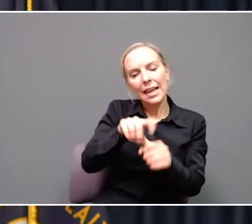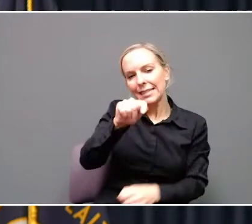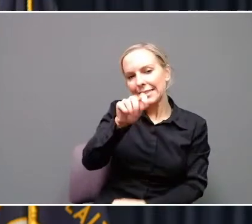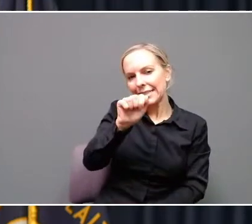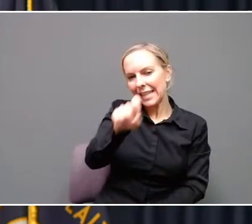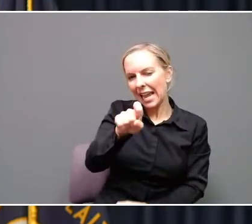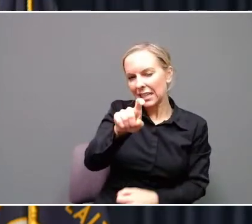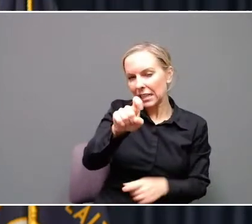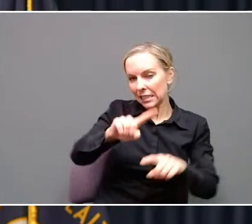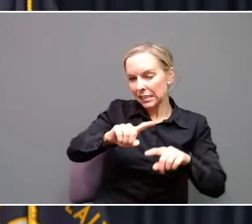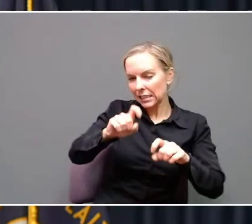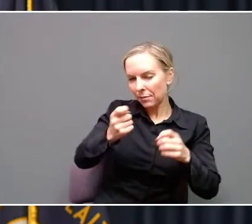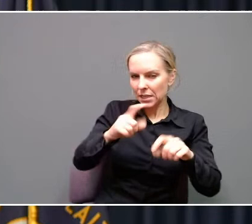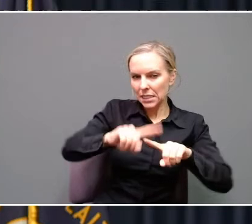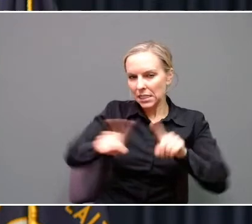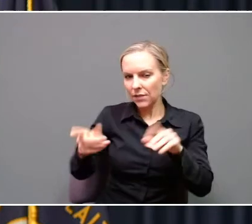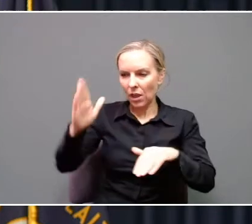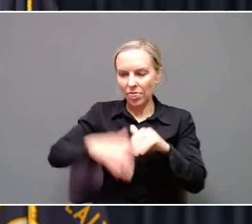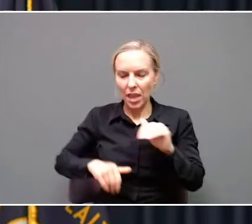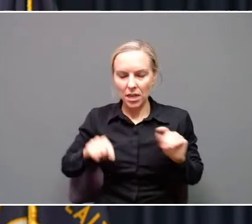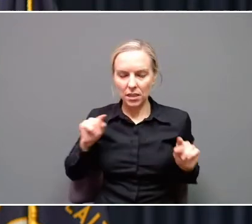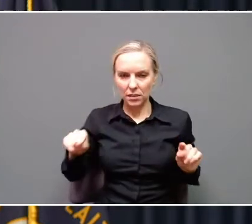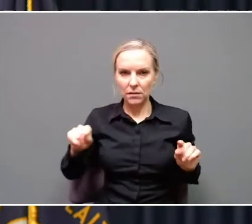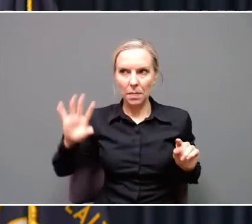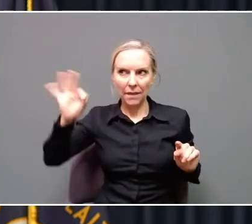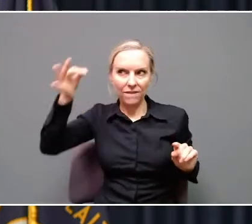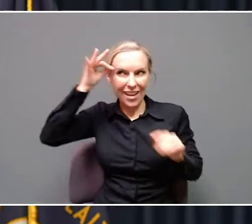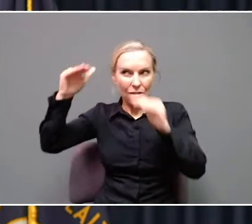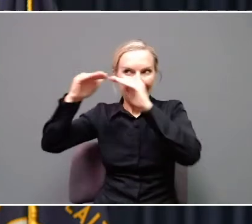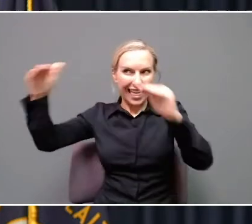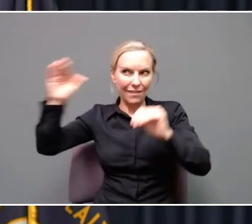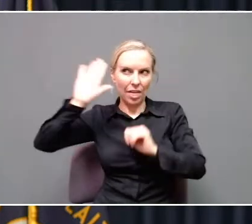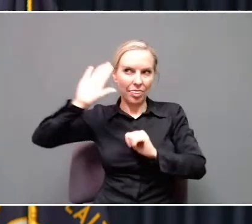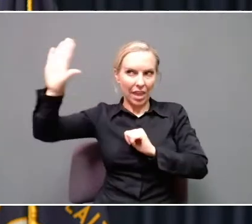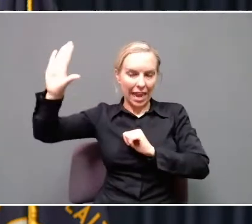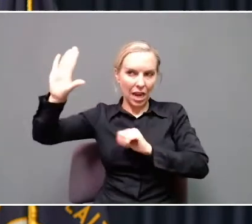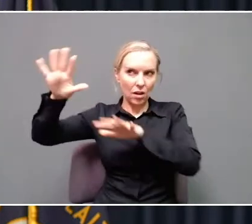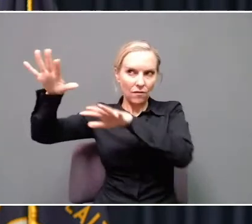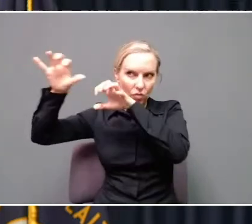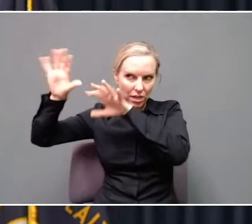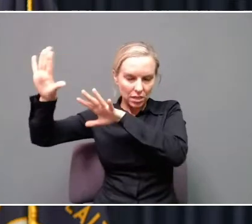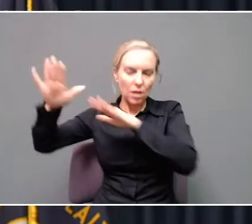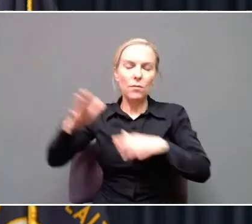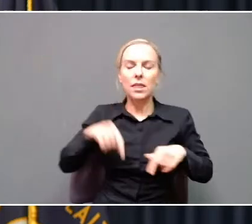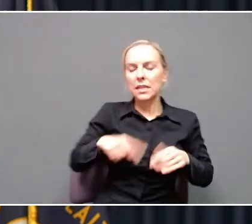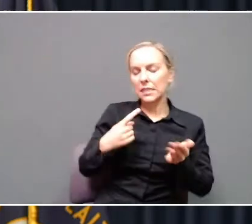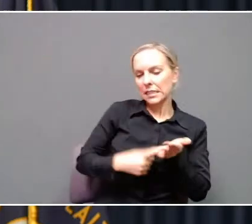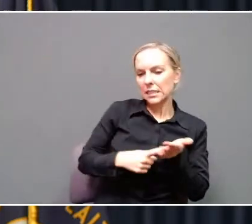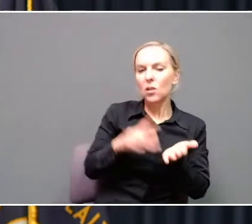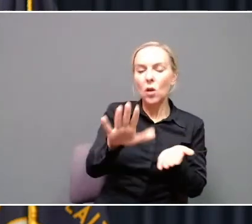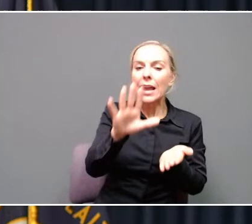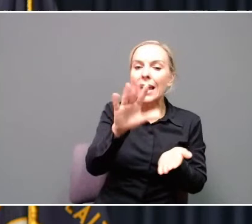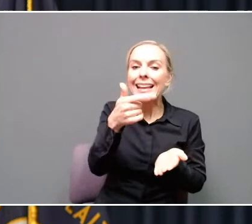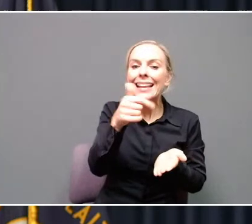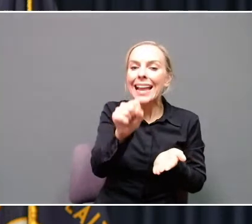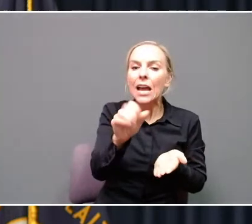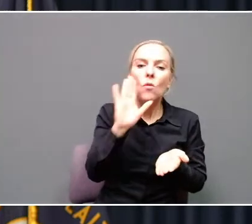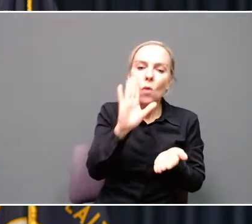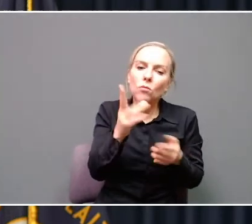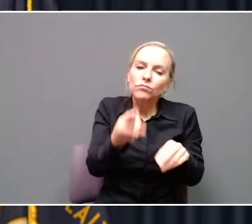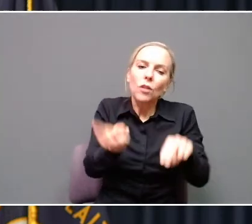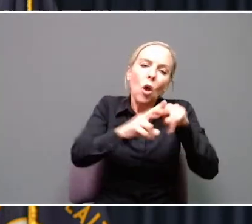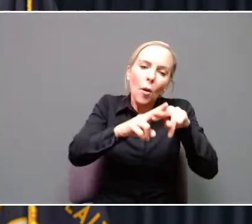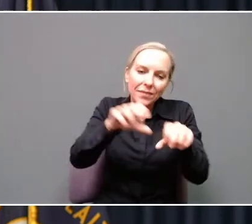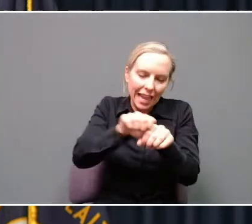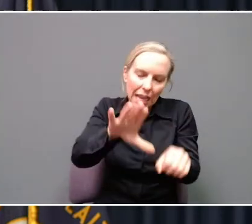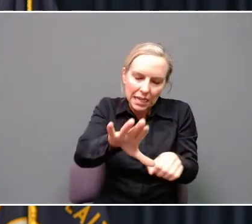than what's being discussed on the federal level. Gas was going to go up. It was going to go up because of a state law, and we